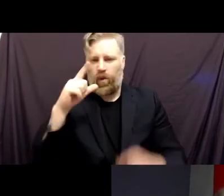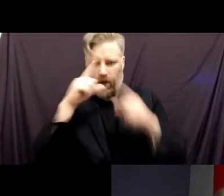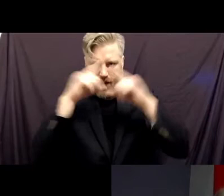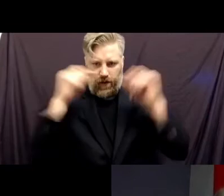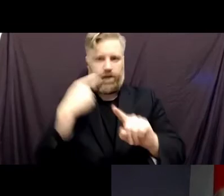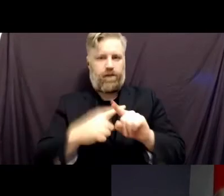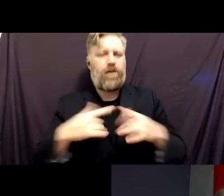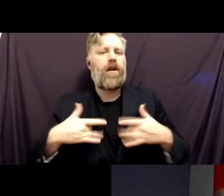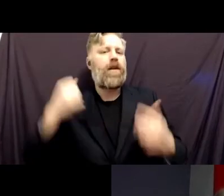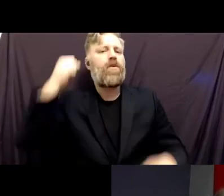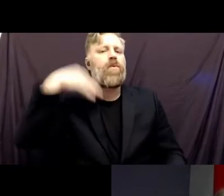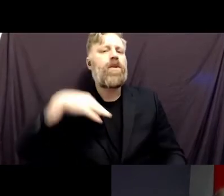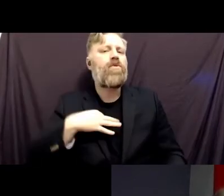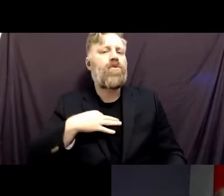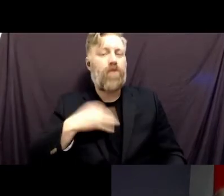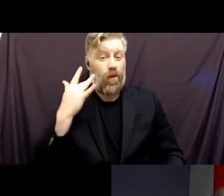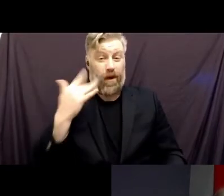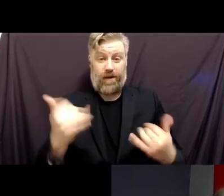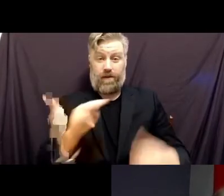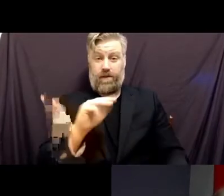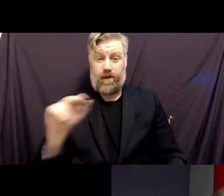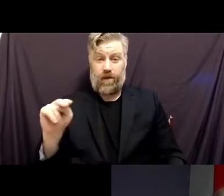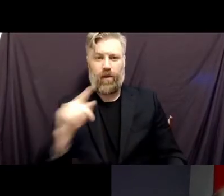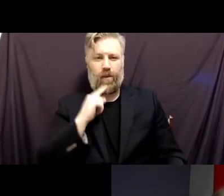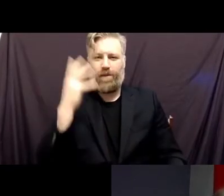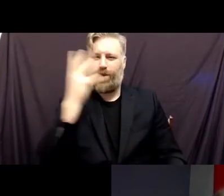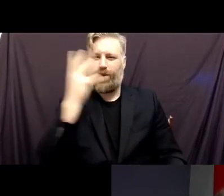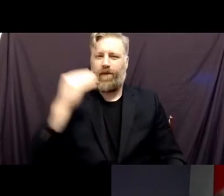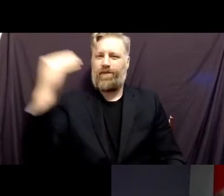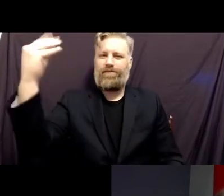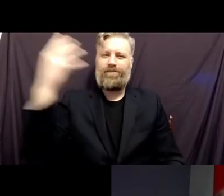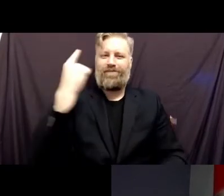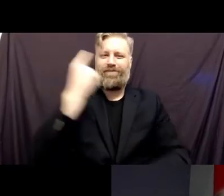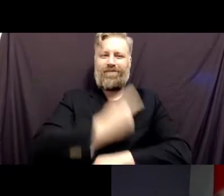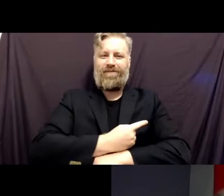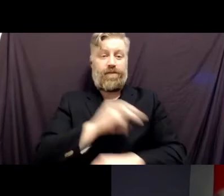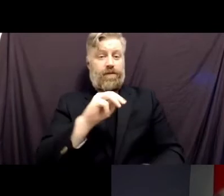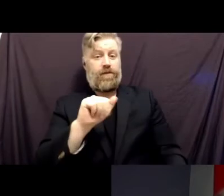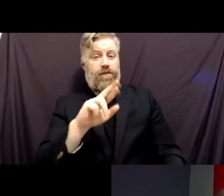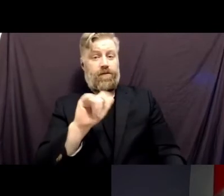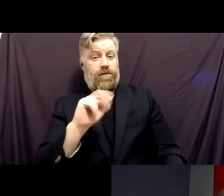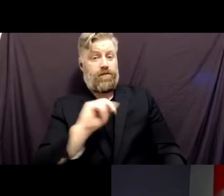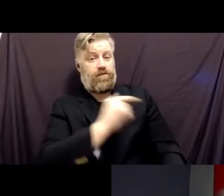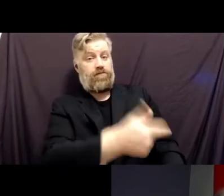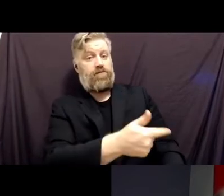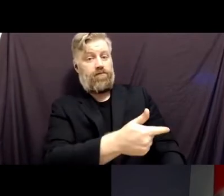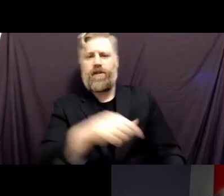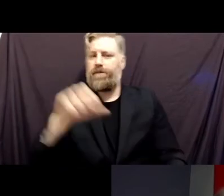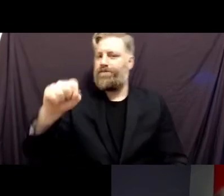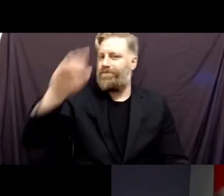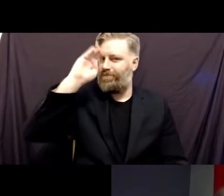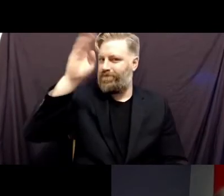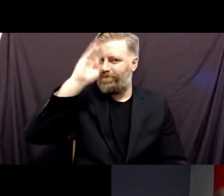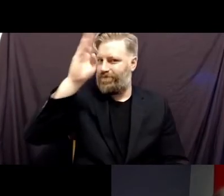it's a beautiful, bright, sunny day in Minnesota. Martin, could you introduce yourself, please? Absolutely. Hello